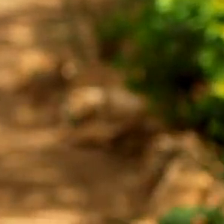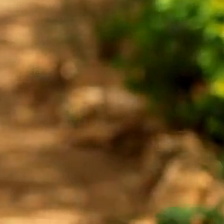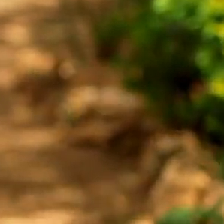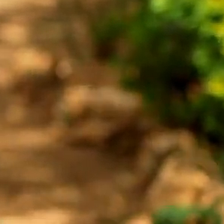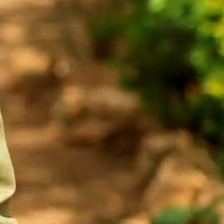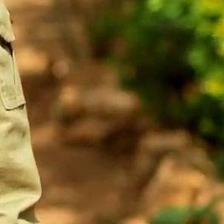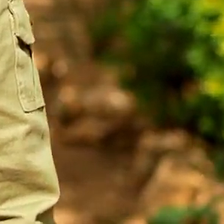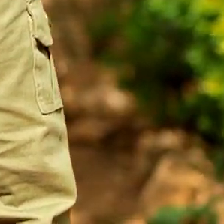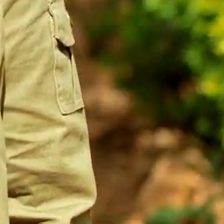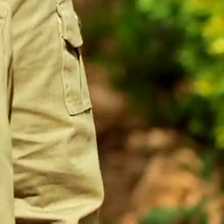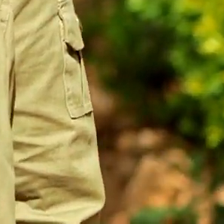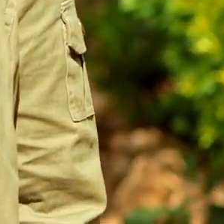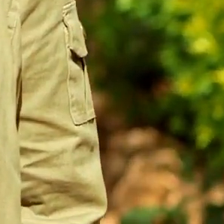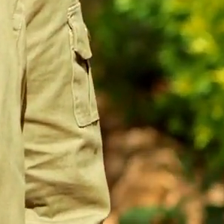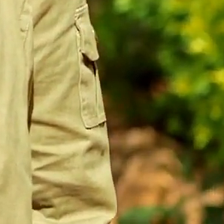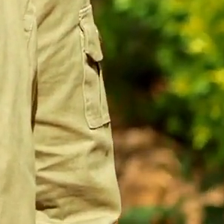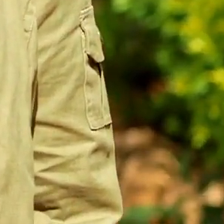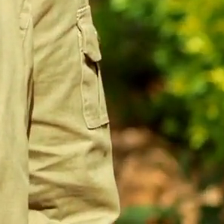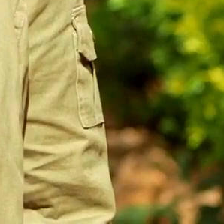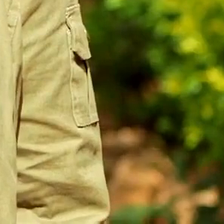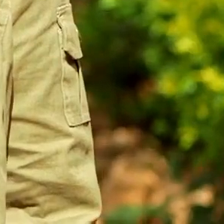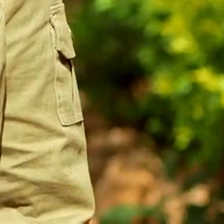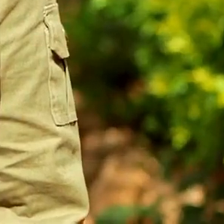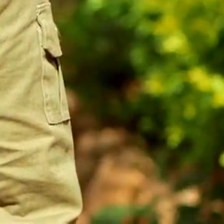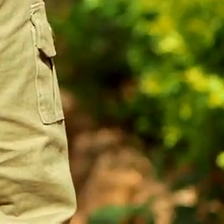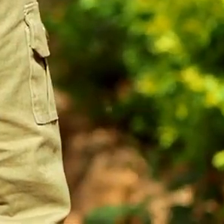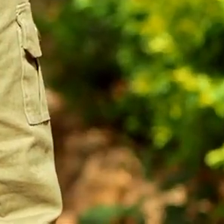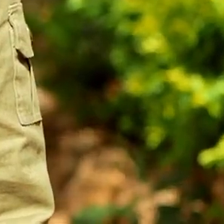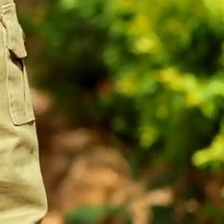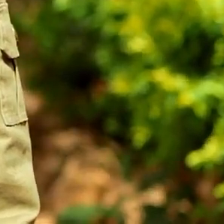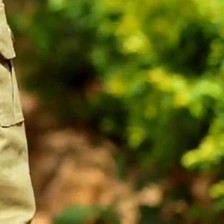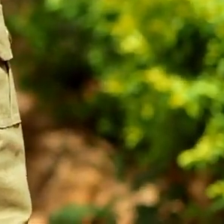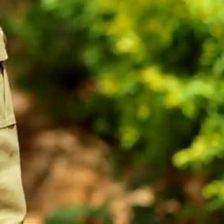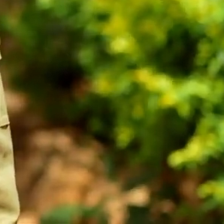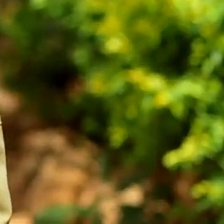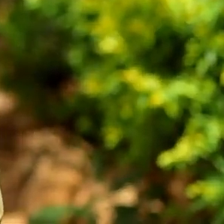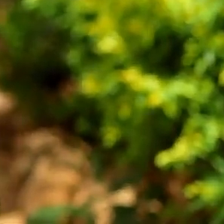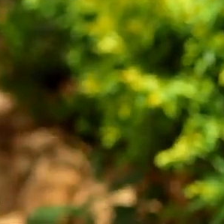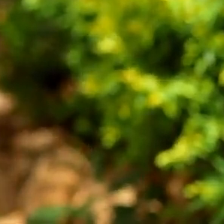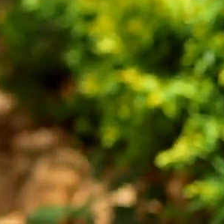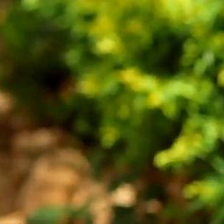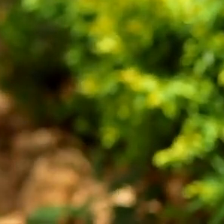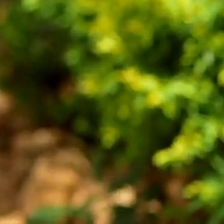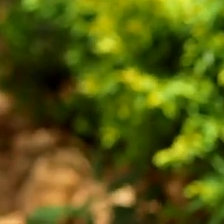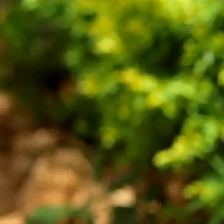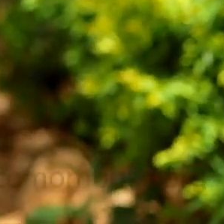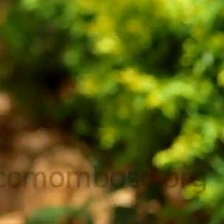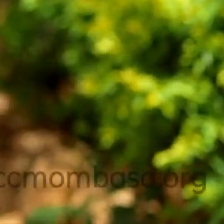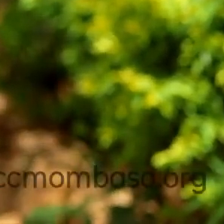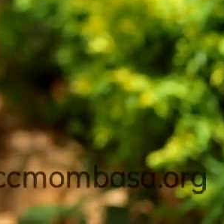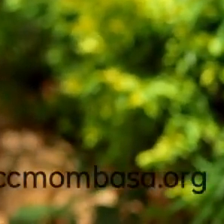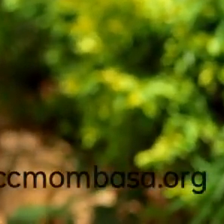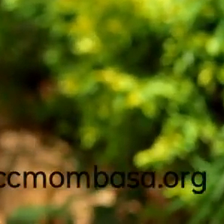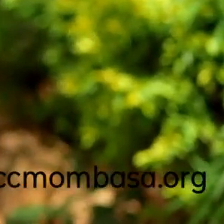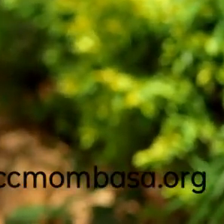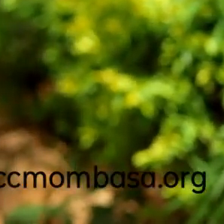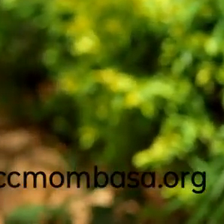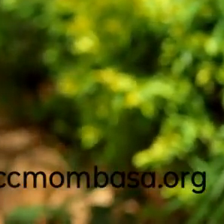Jesus looked at the people and he said, the Bible says he was filled with compassion for